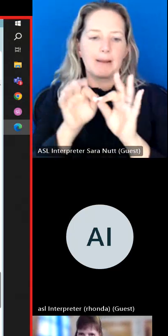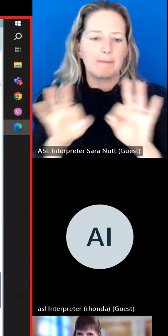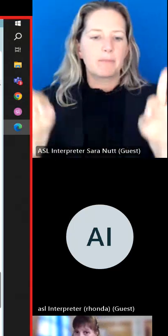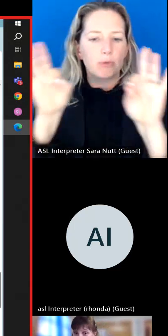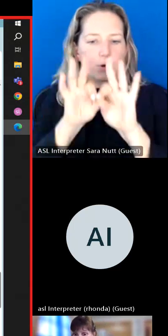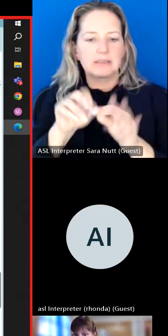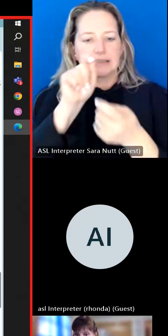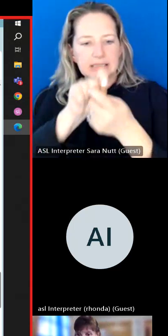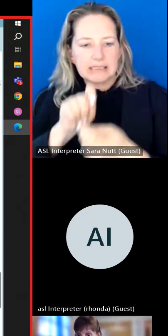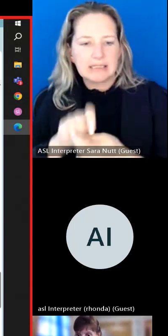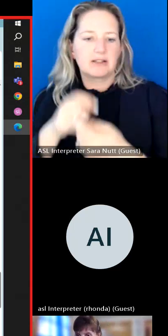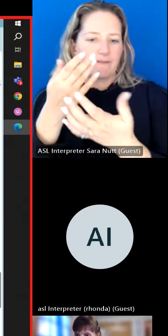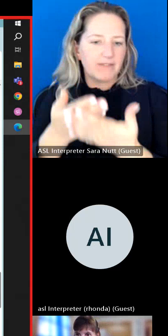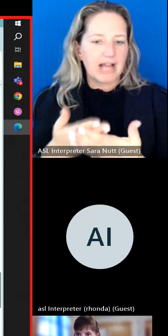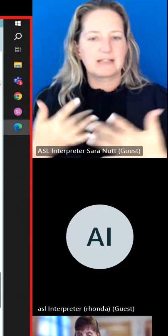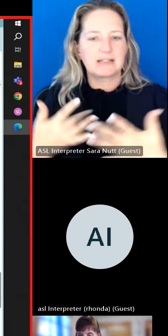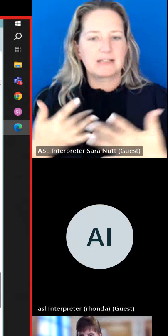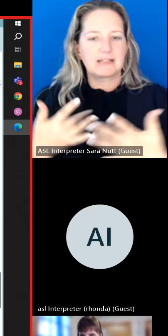Yay.